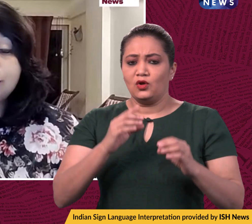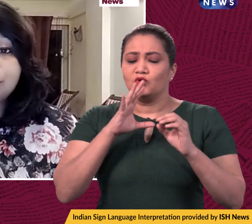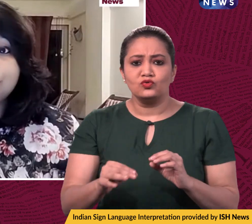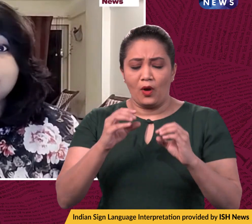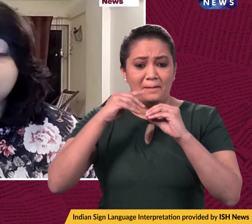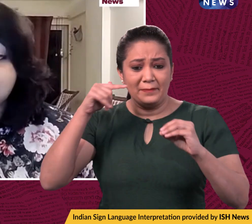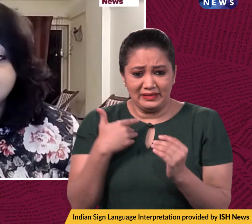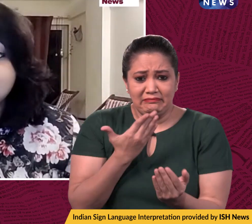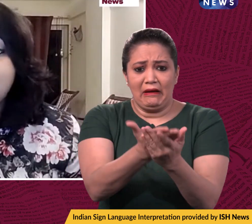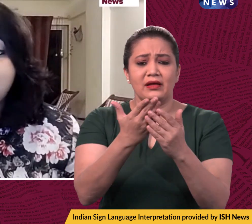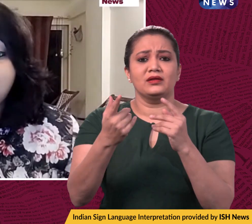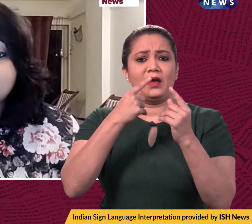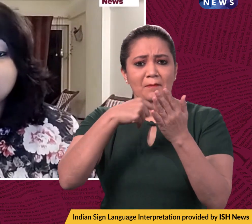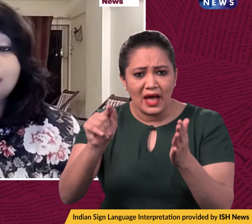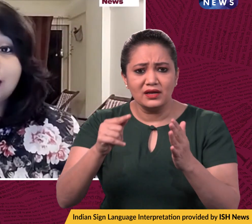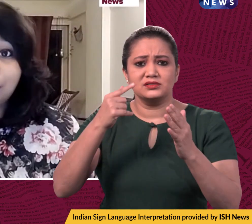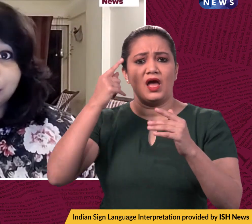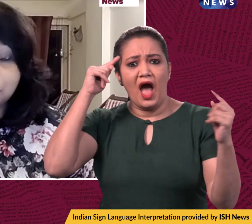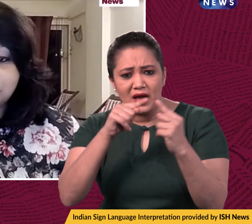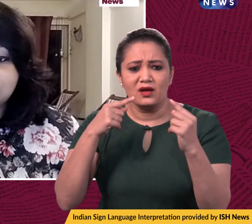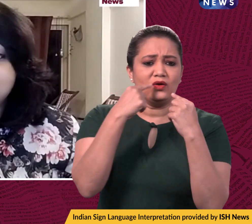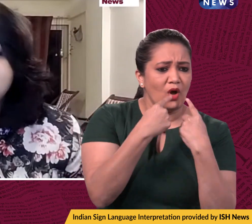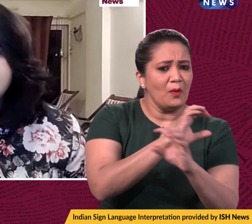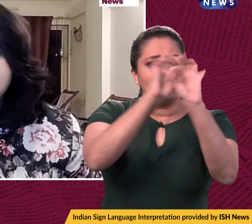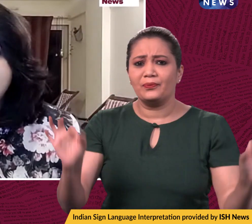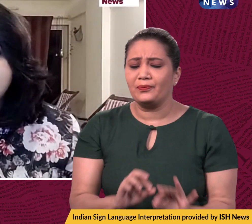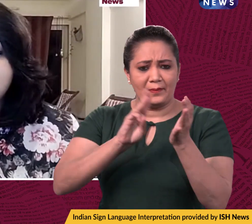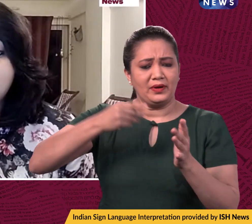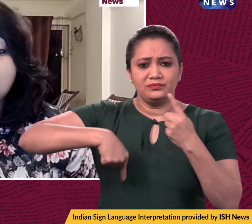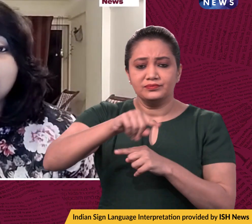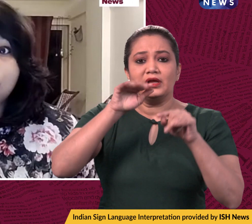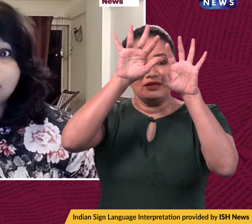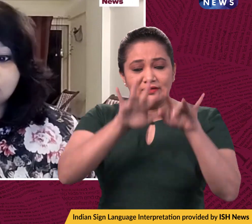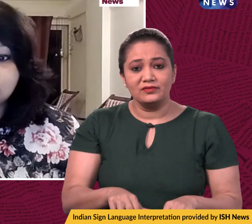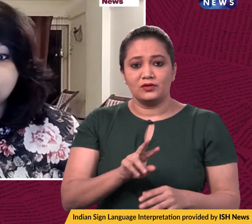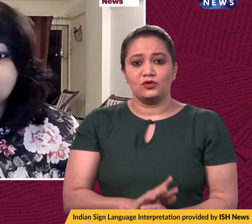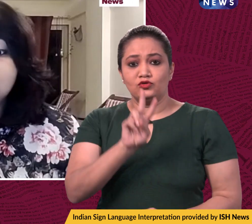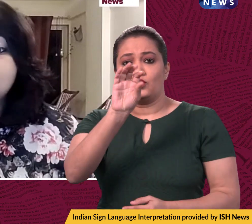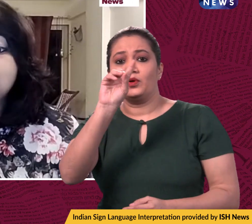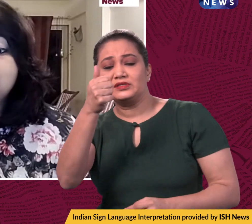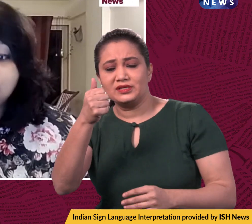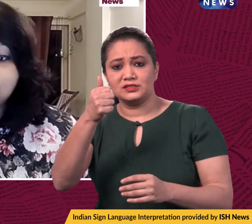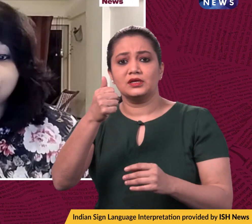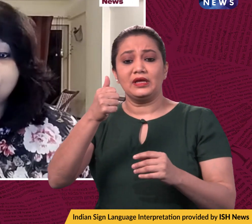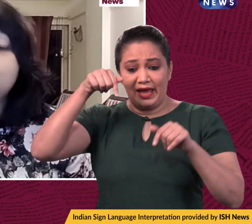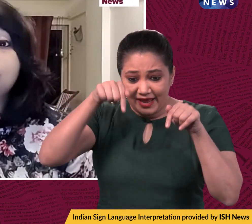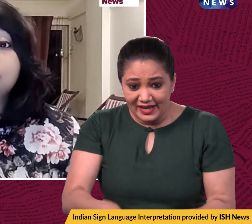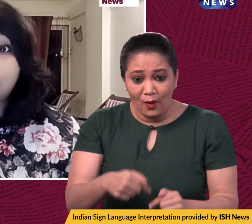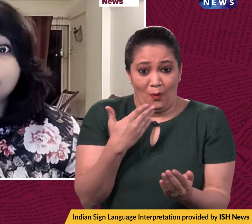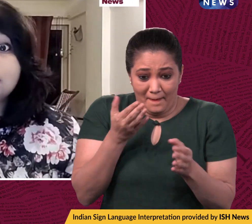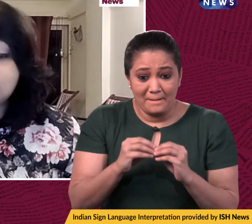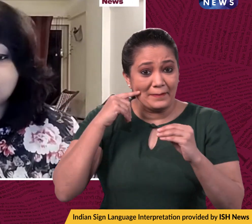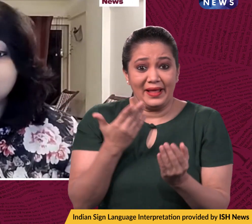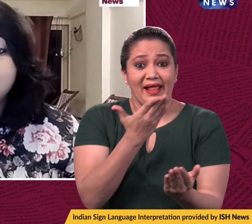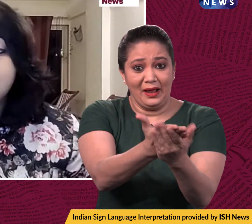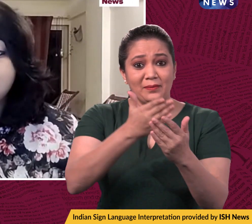never introduced, discussed, or passed in the cabinet meeting. The draft prepared in 2016 is completely different from what the